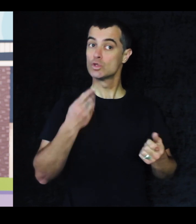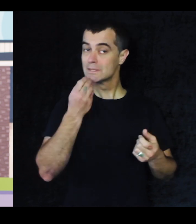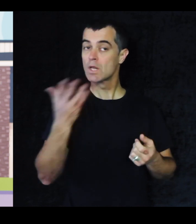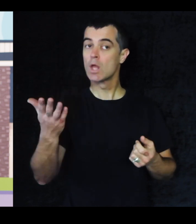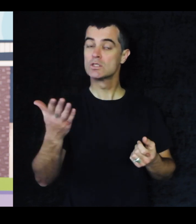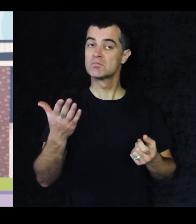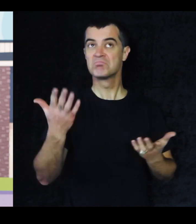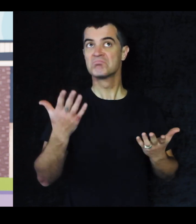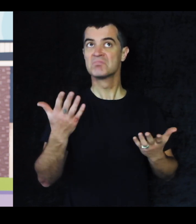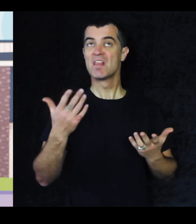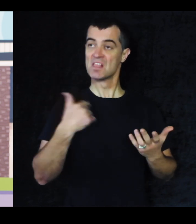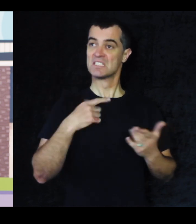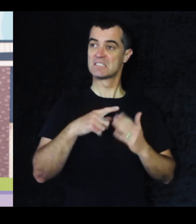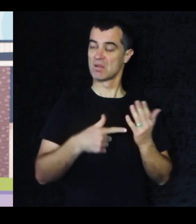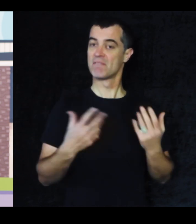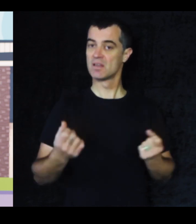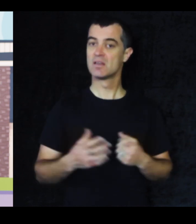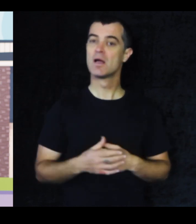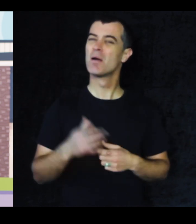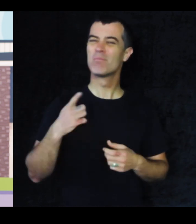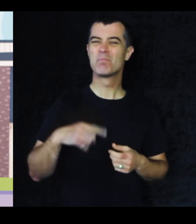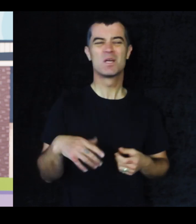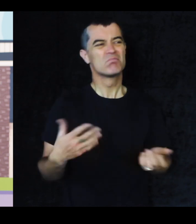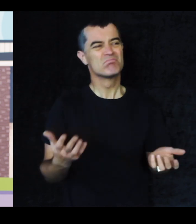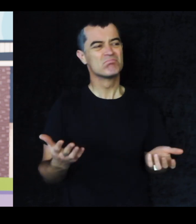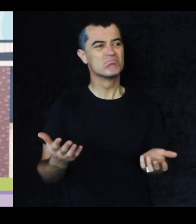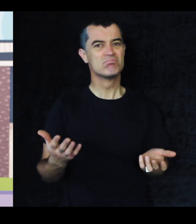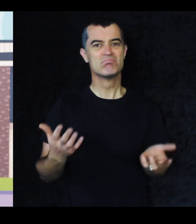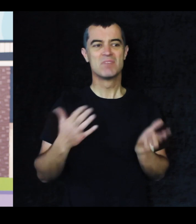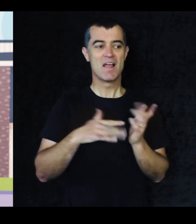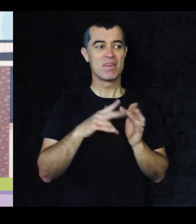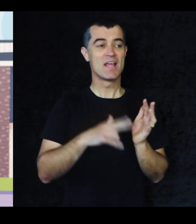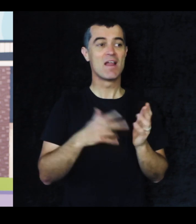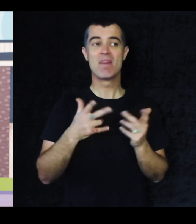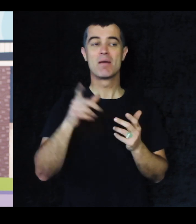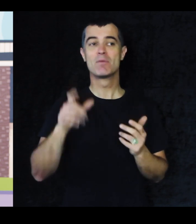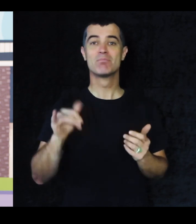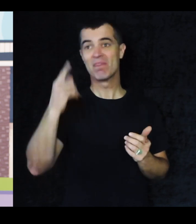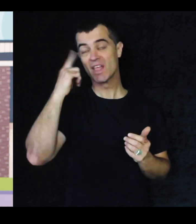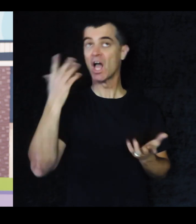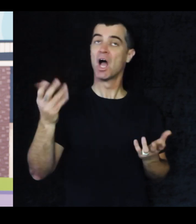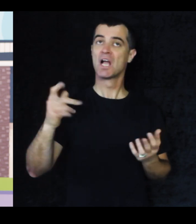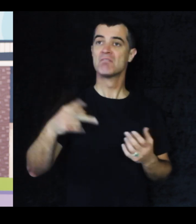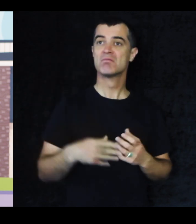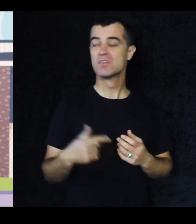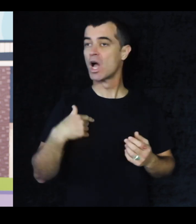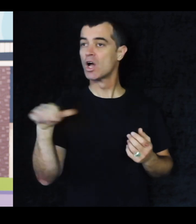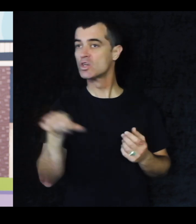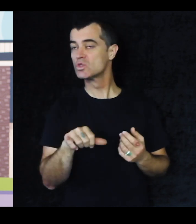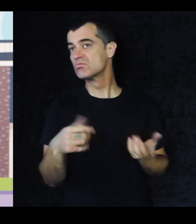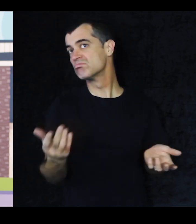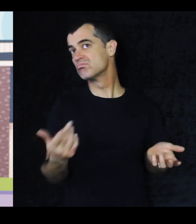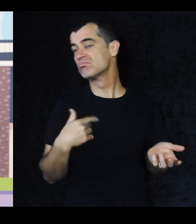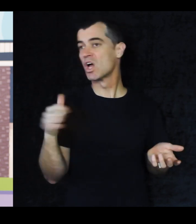It's a good thing to disclose generally that you're disabled, because then the other person might think, okay,